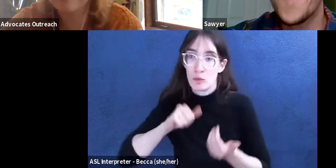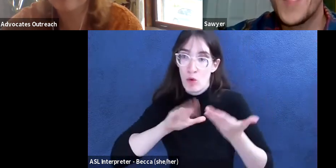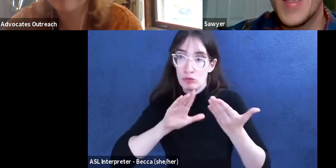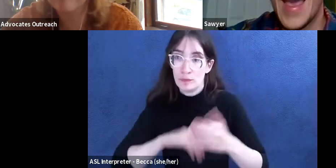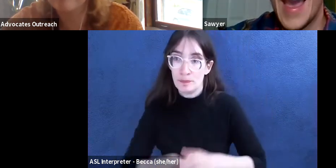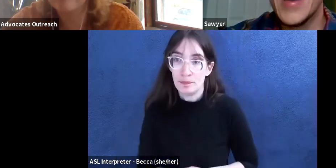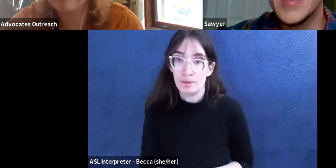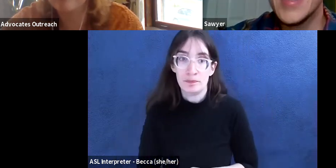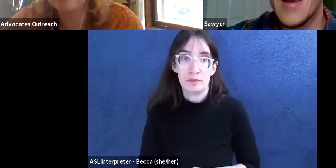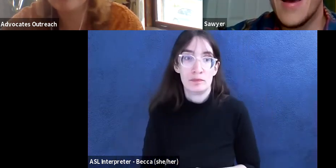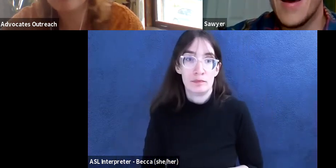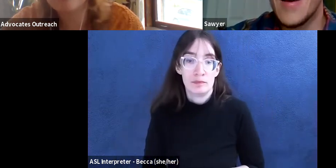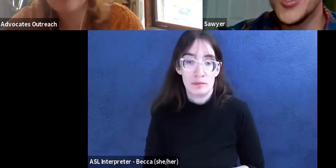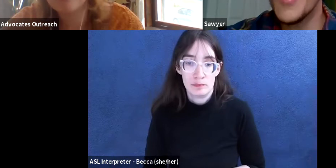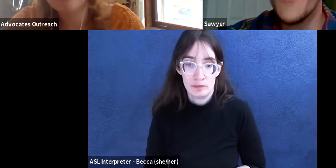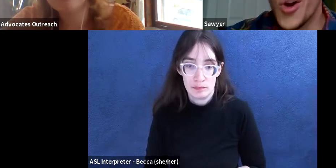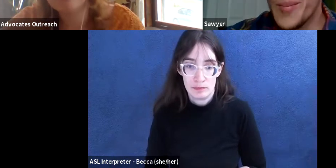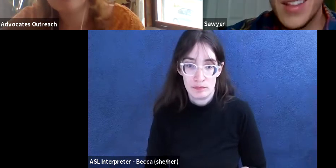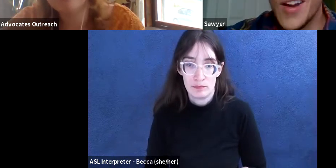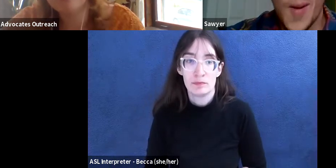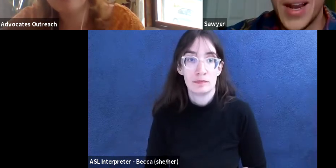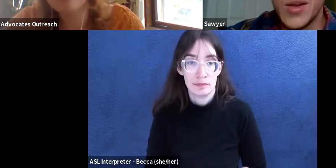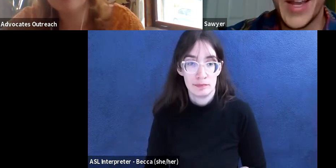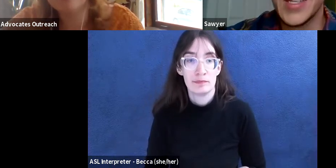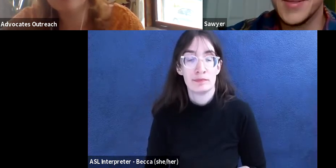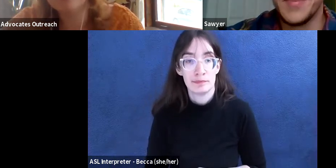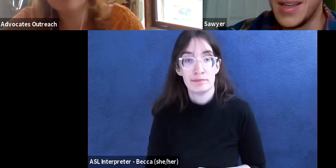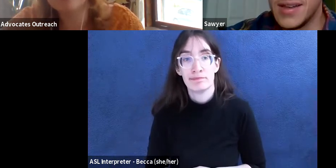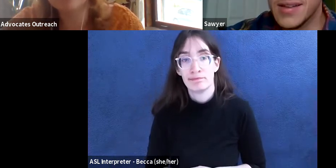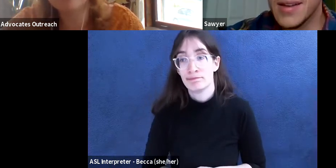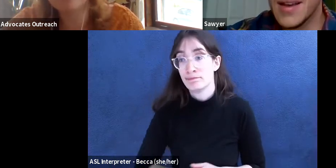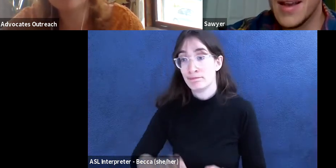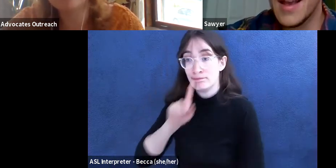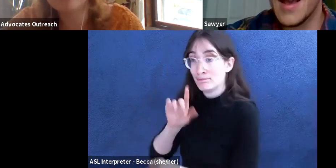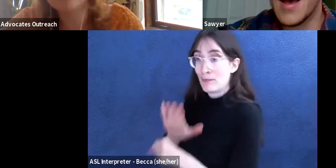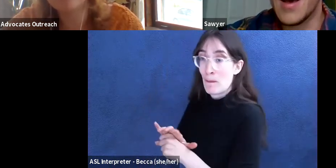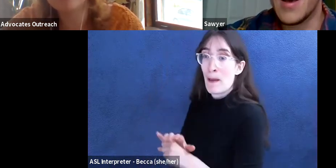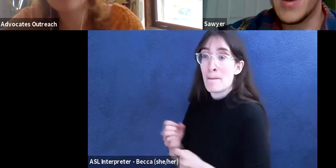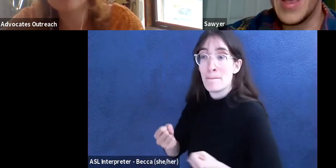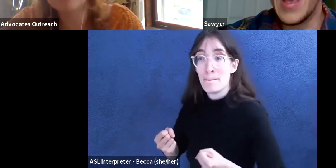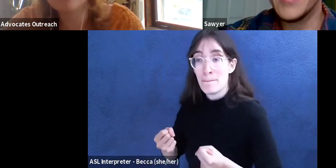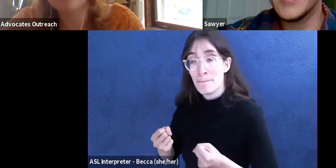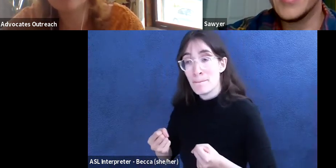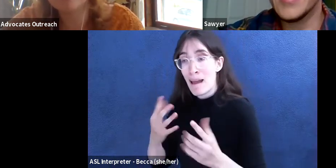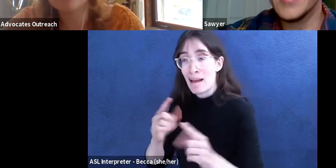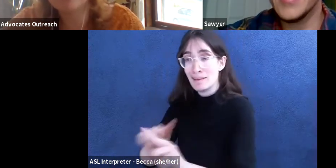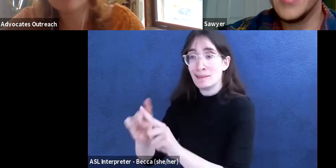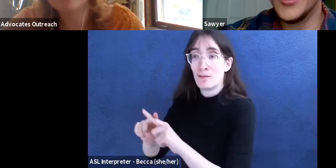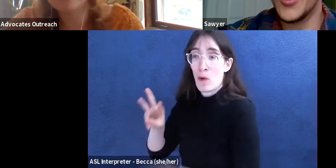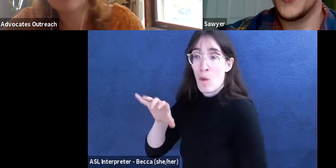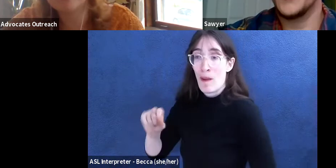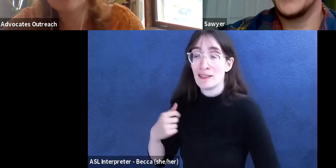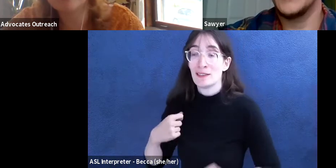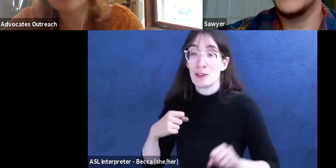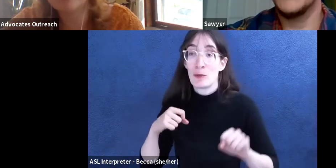in your life, you know, through people that you know. And there's great books out there too